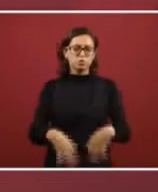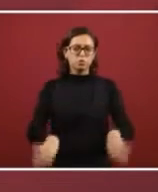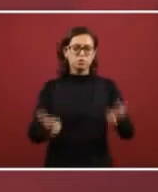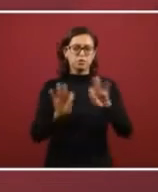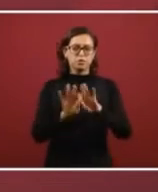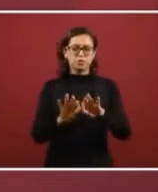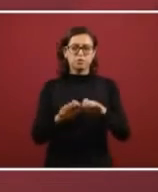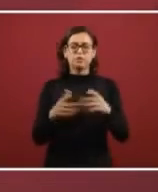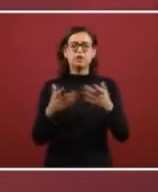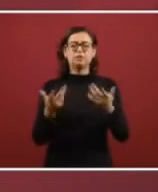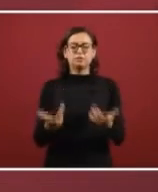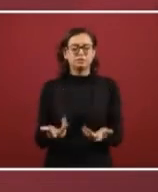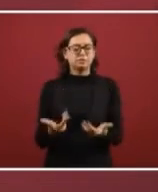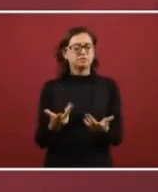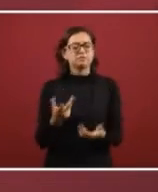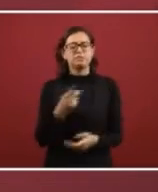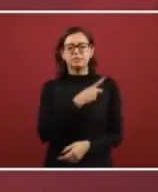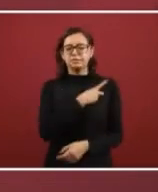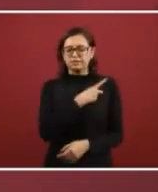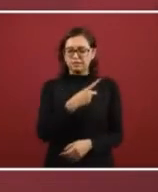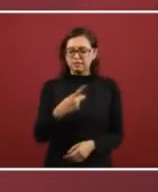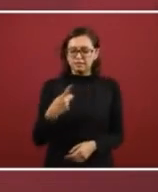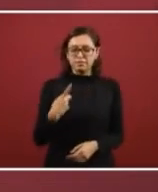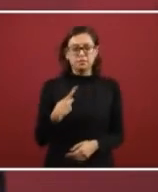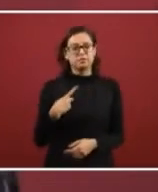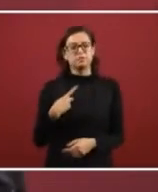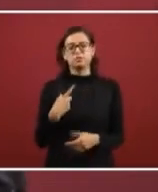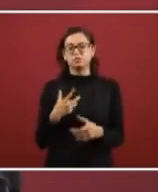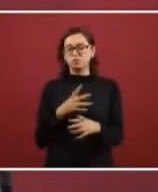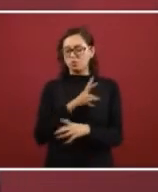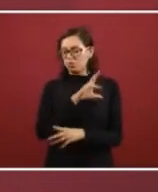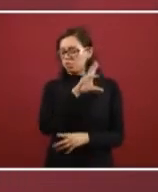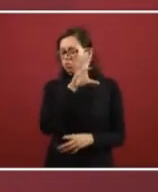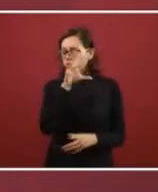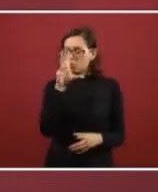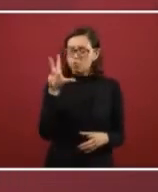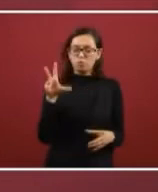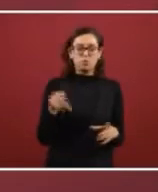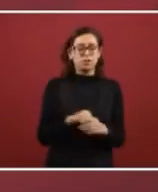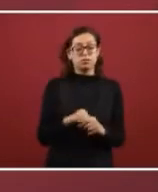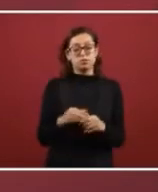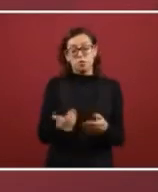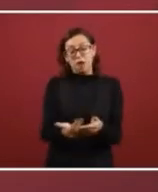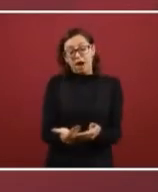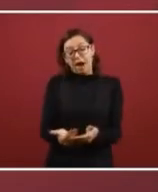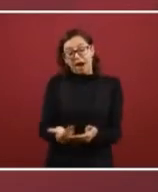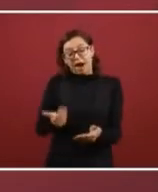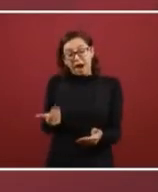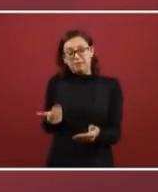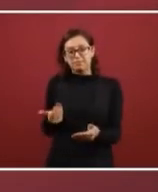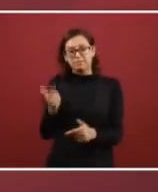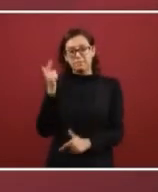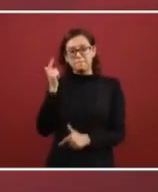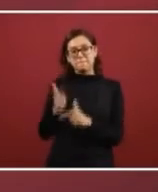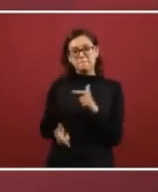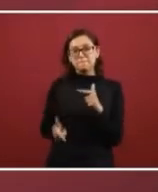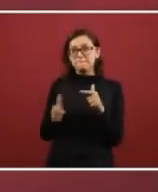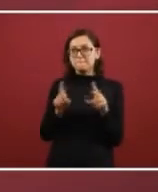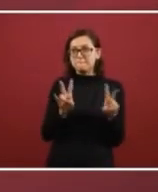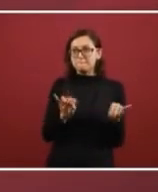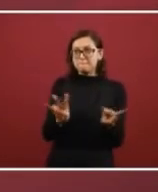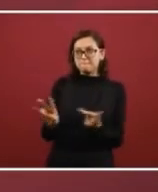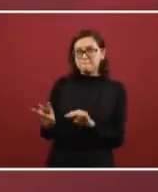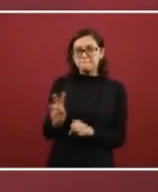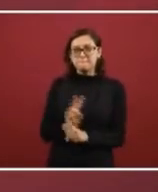recognition, which is something fundamental, all that we can do when it comes to preventative